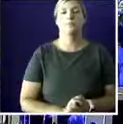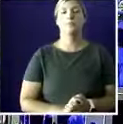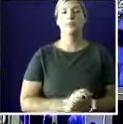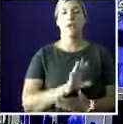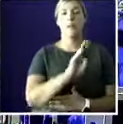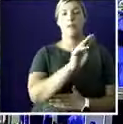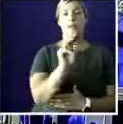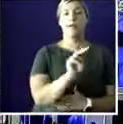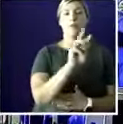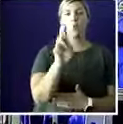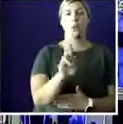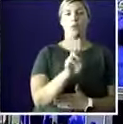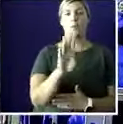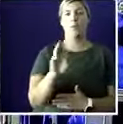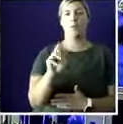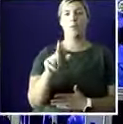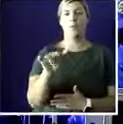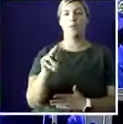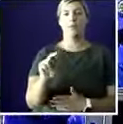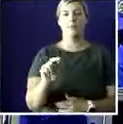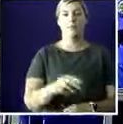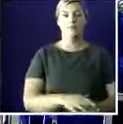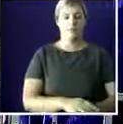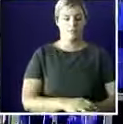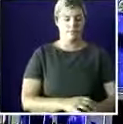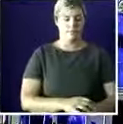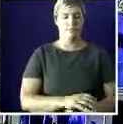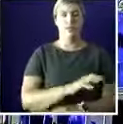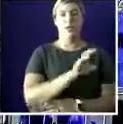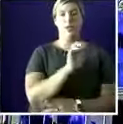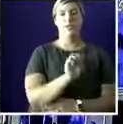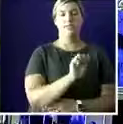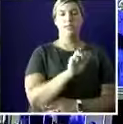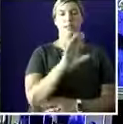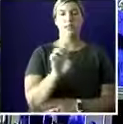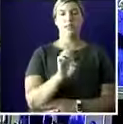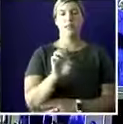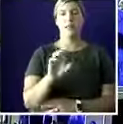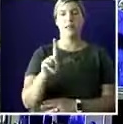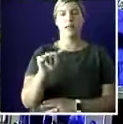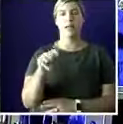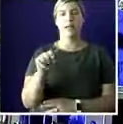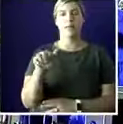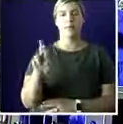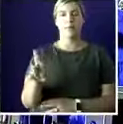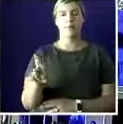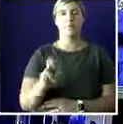Matthew Robert Boland. Allison Elizabeth Blackmer.